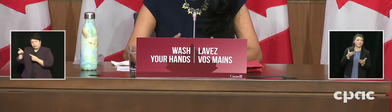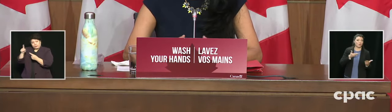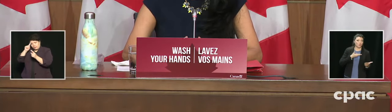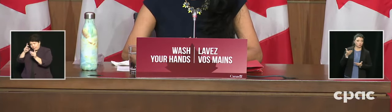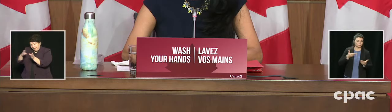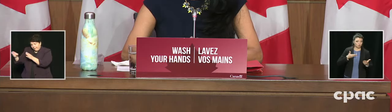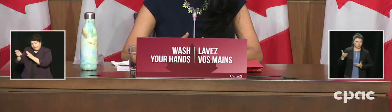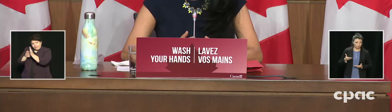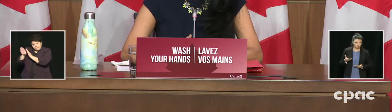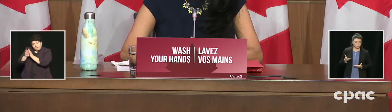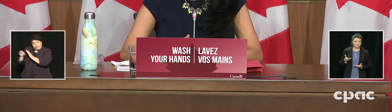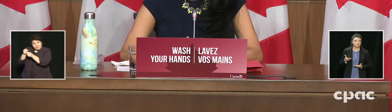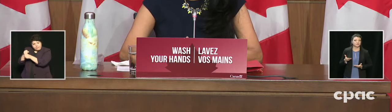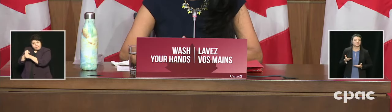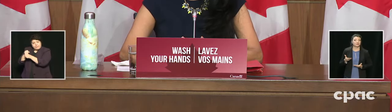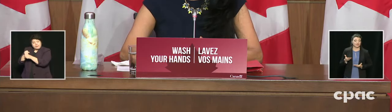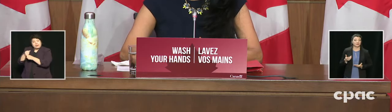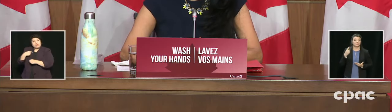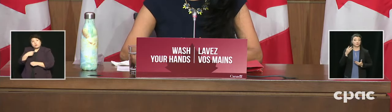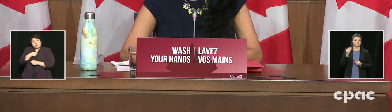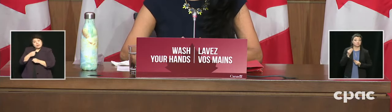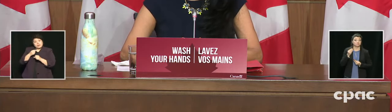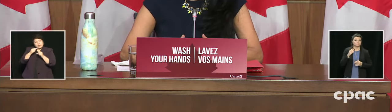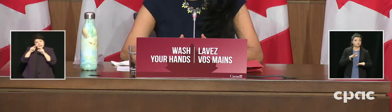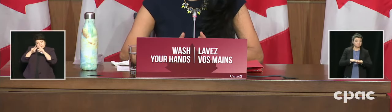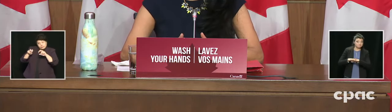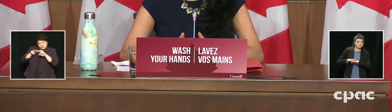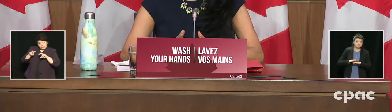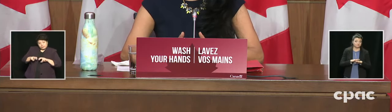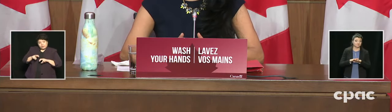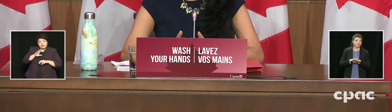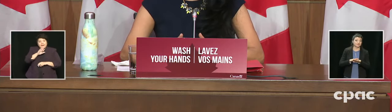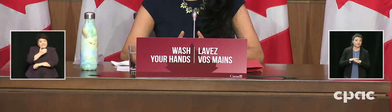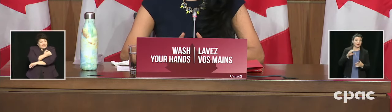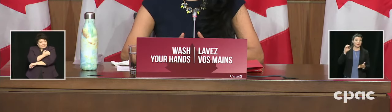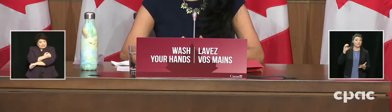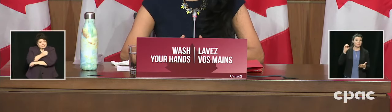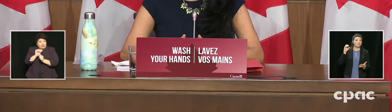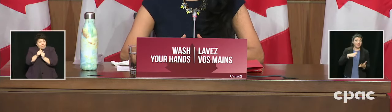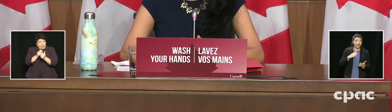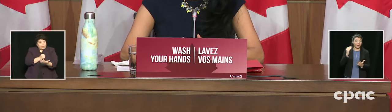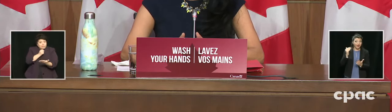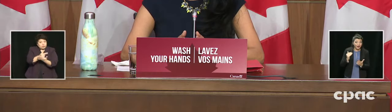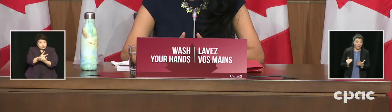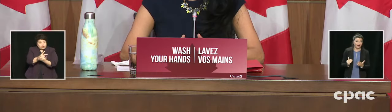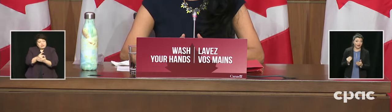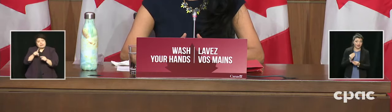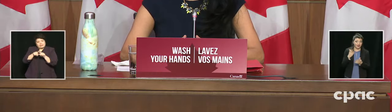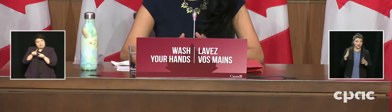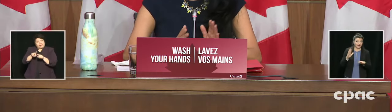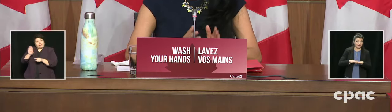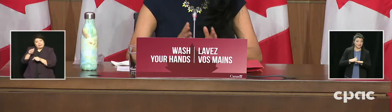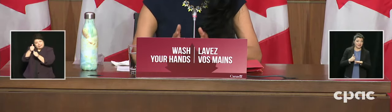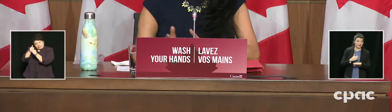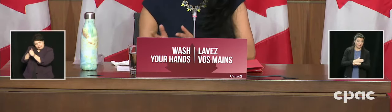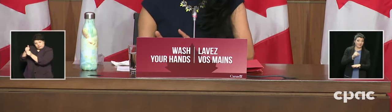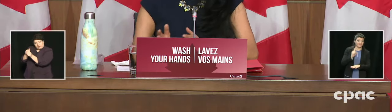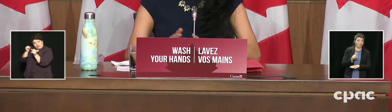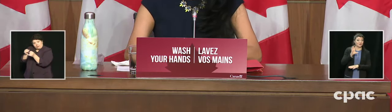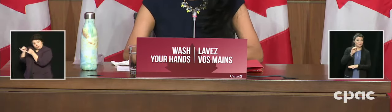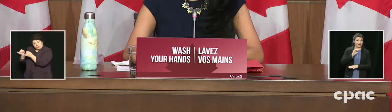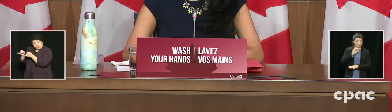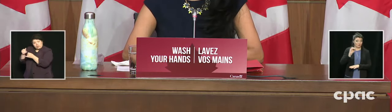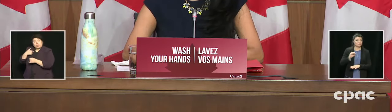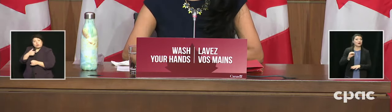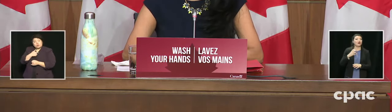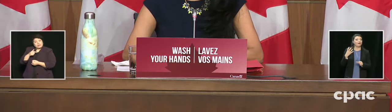plans. Certainly when we look at vaccine authorization, we really look at them individually. And ultimately, we look at the different